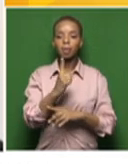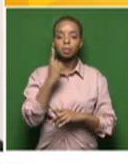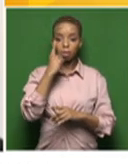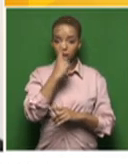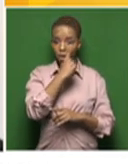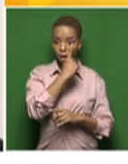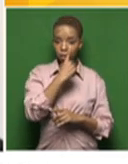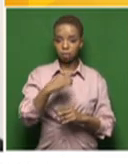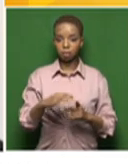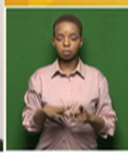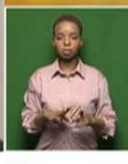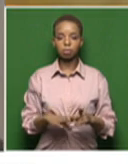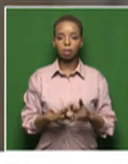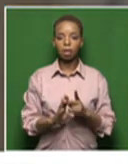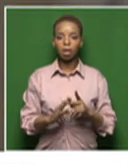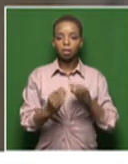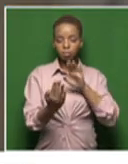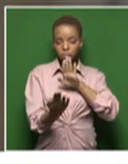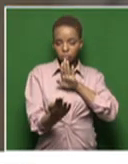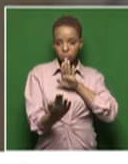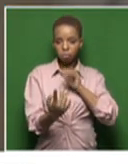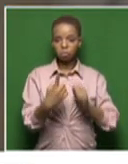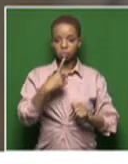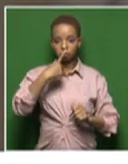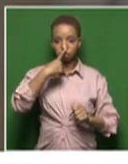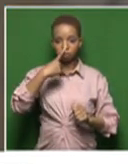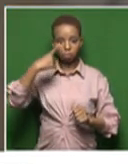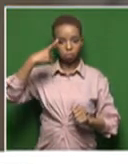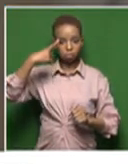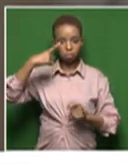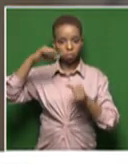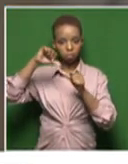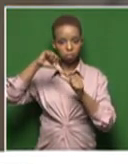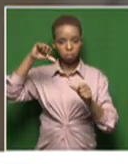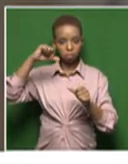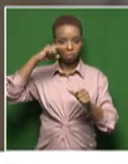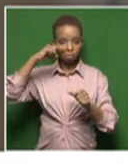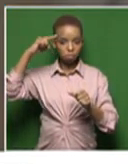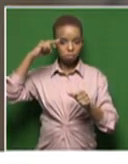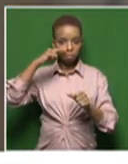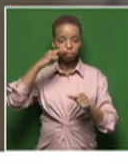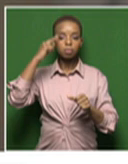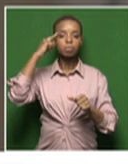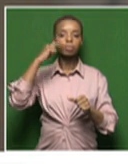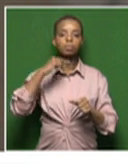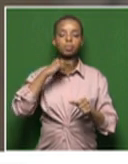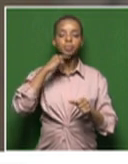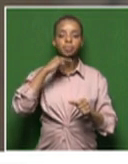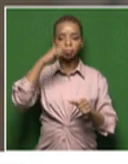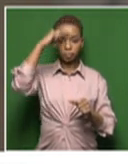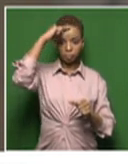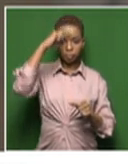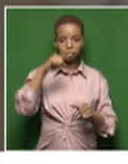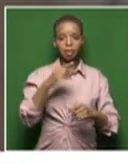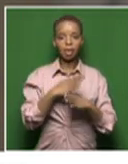your eyes, and also the distance between your nose and your eyes and the lower parts of your face. And it has worked